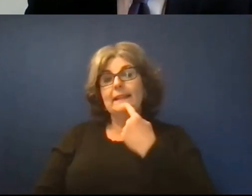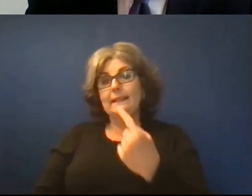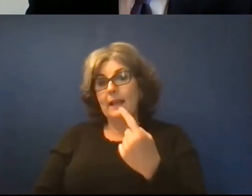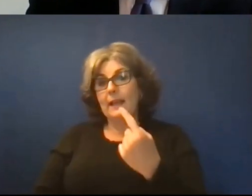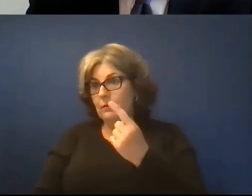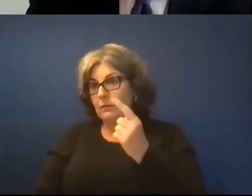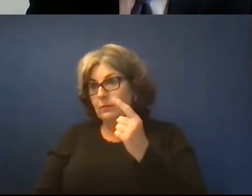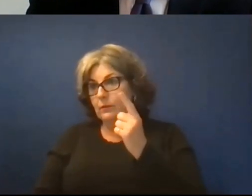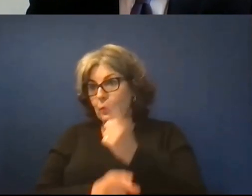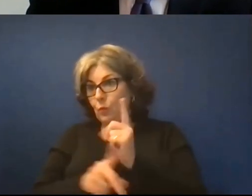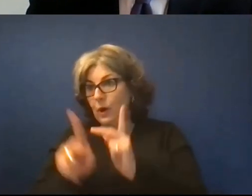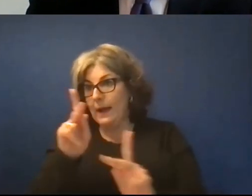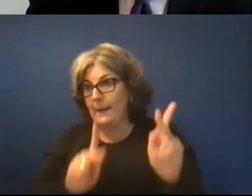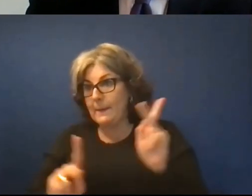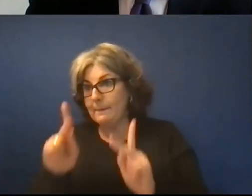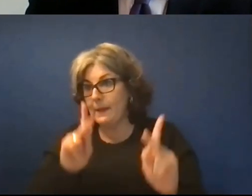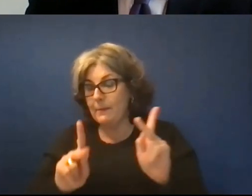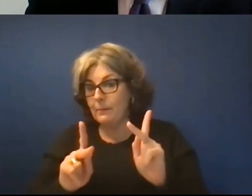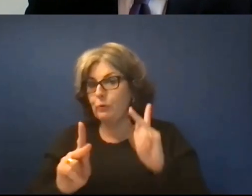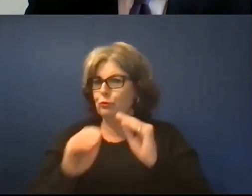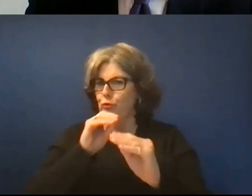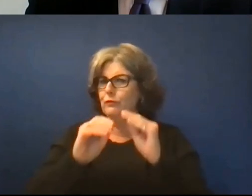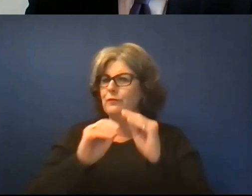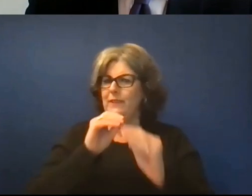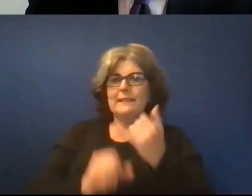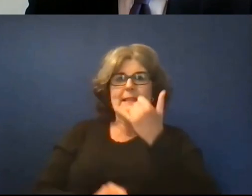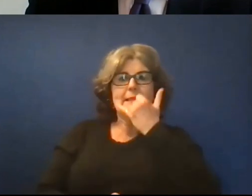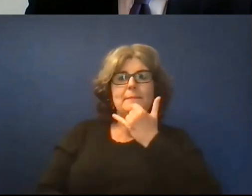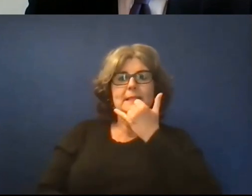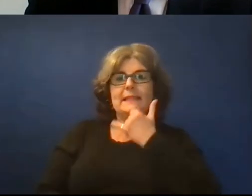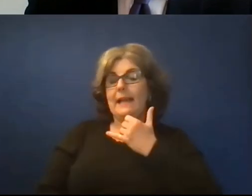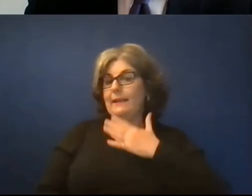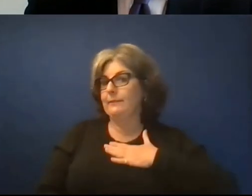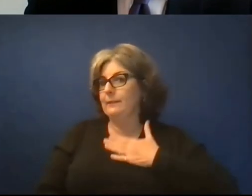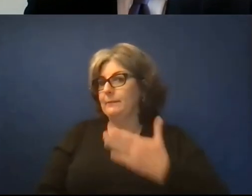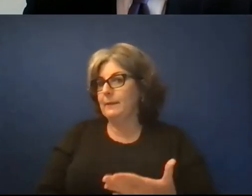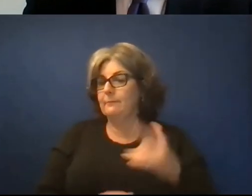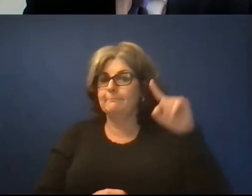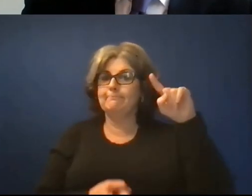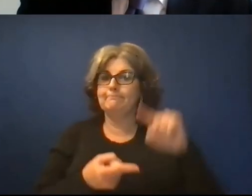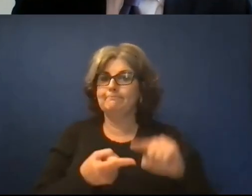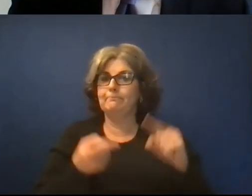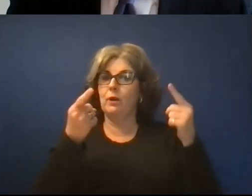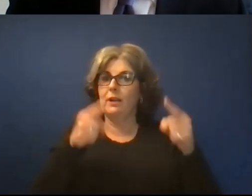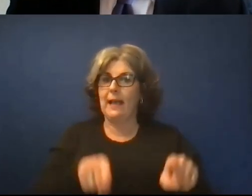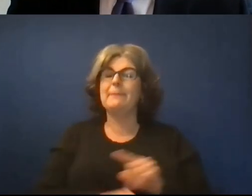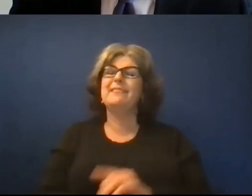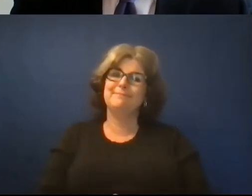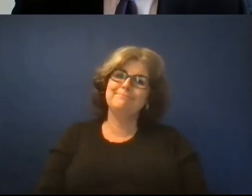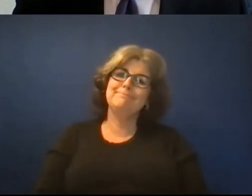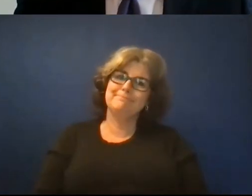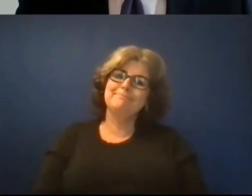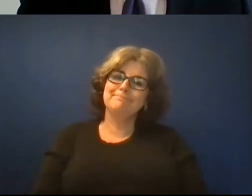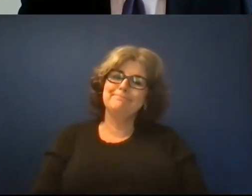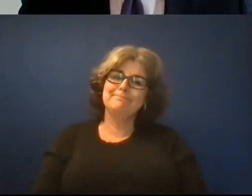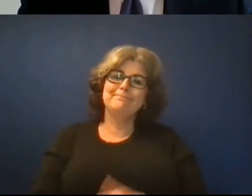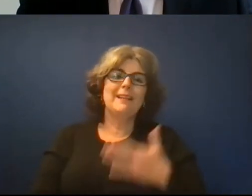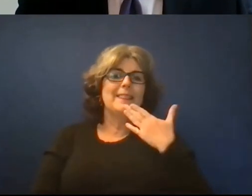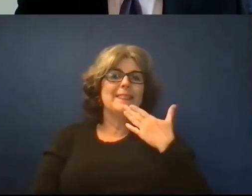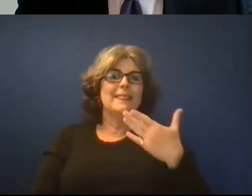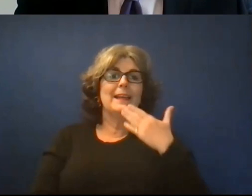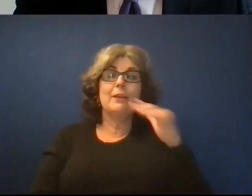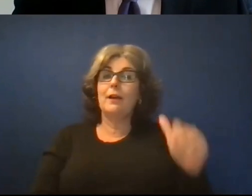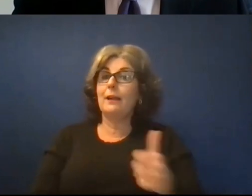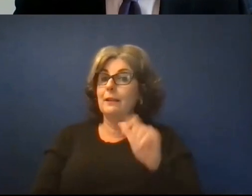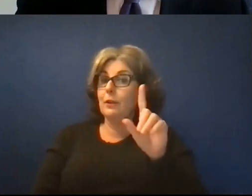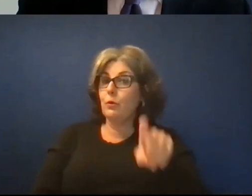necessary steps to correct that and minimize the consequences is important. Thank you. Another good